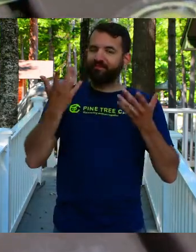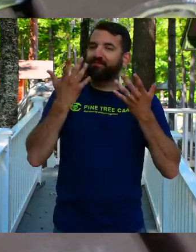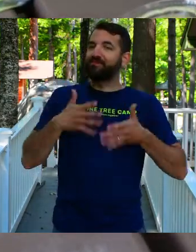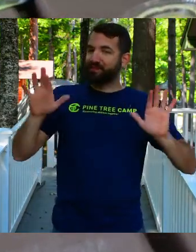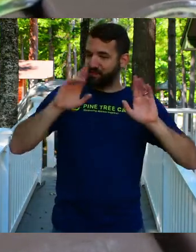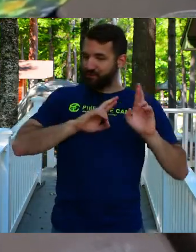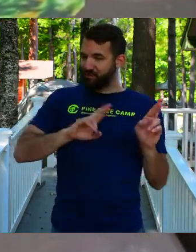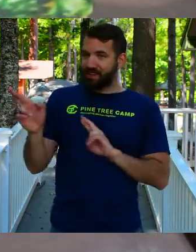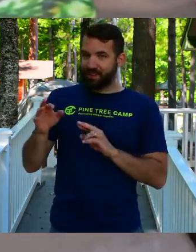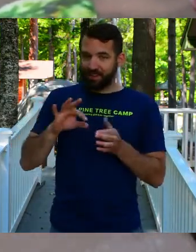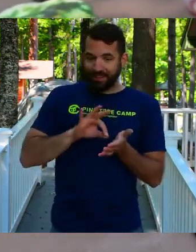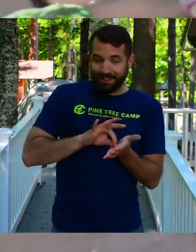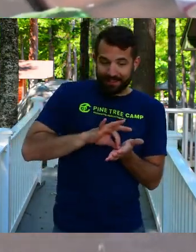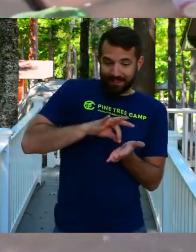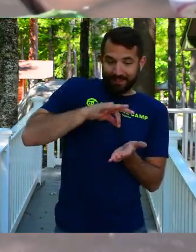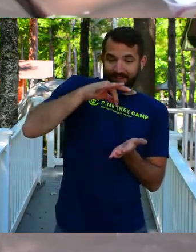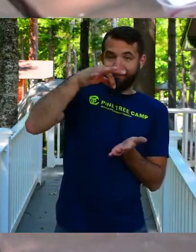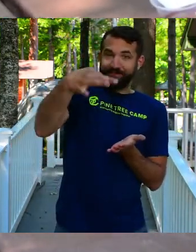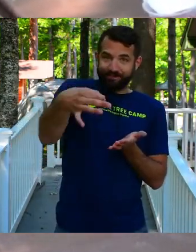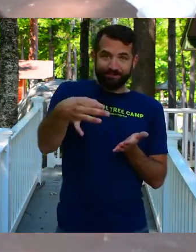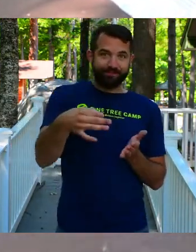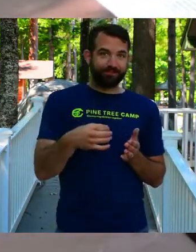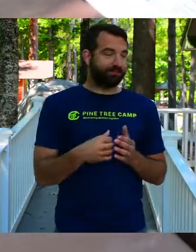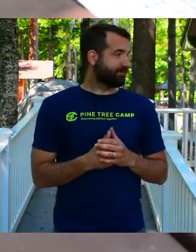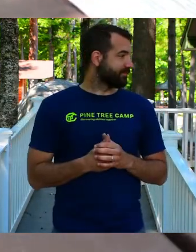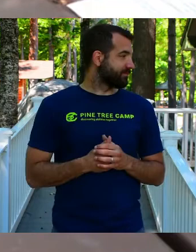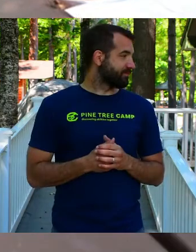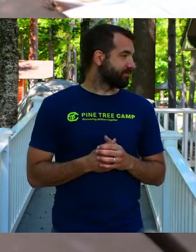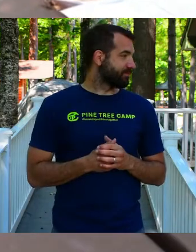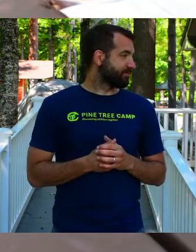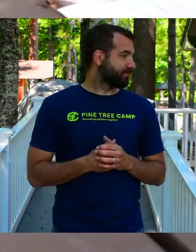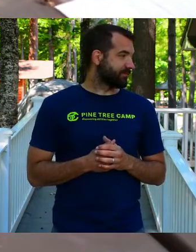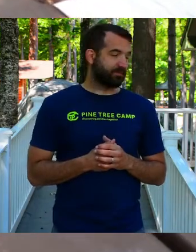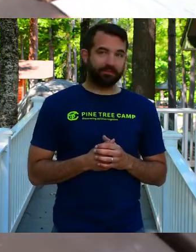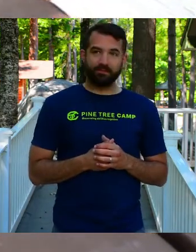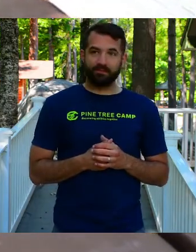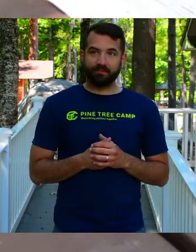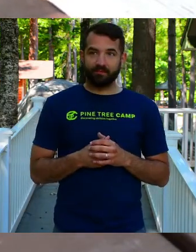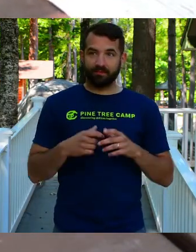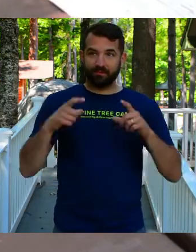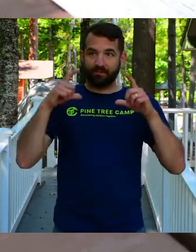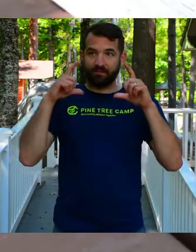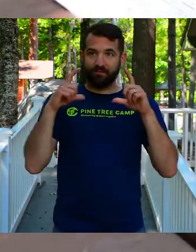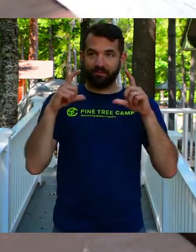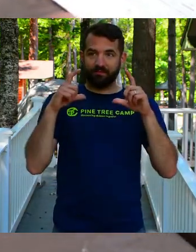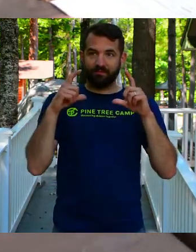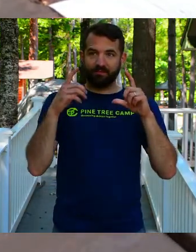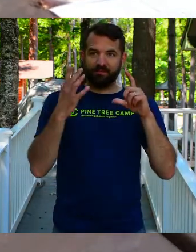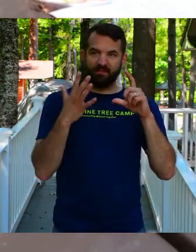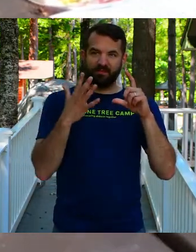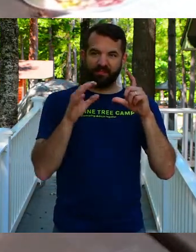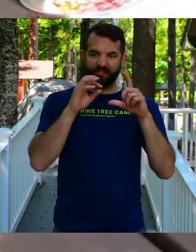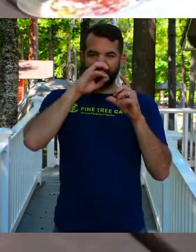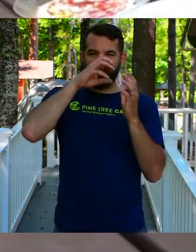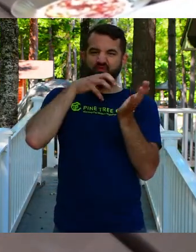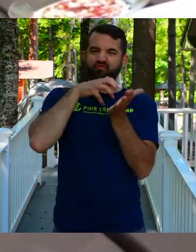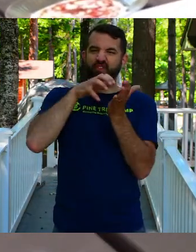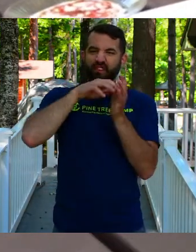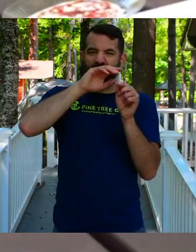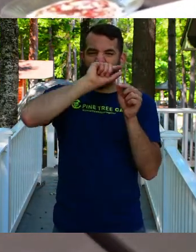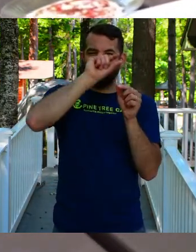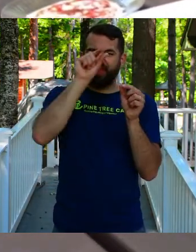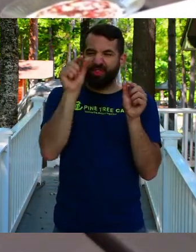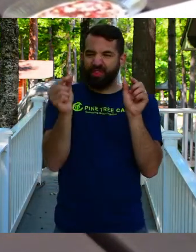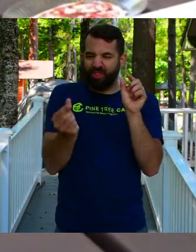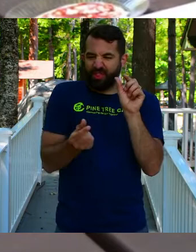So it peels off like this. And I'm going to trim around the edge because I don't really like this wonky edge. So with scissors, I'm